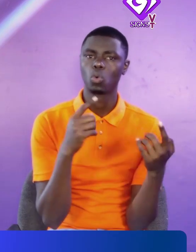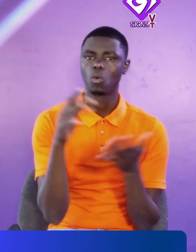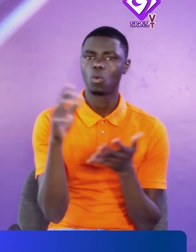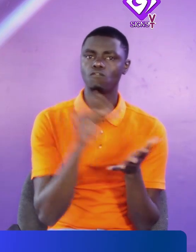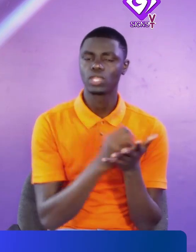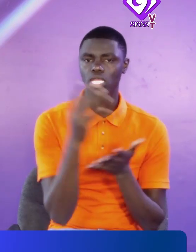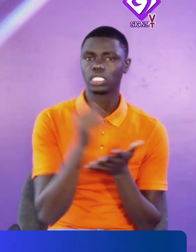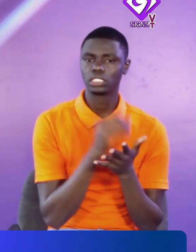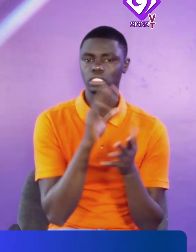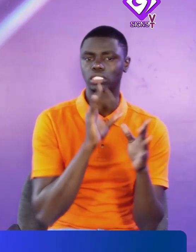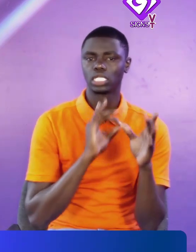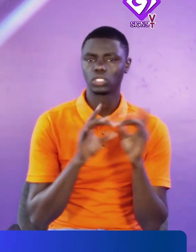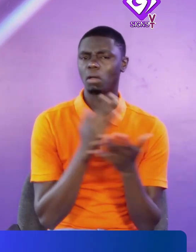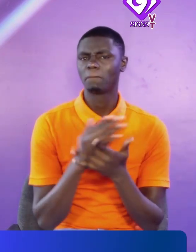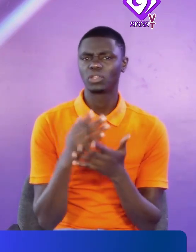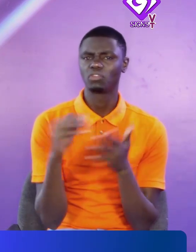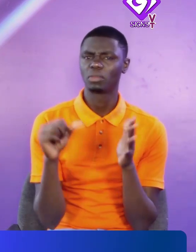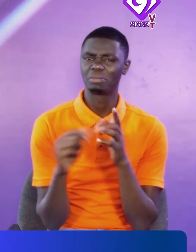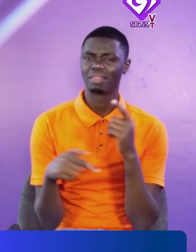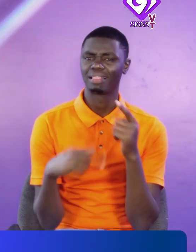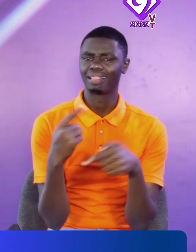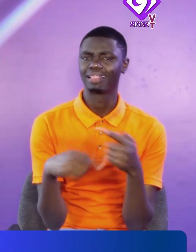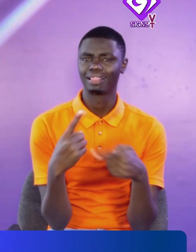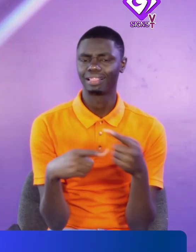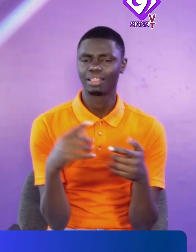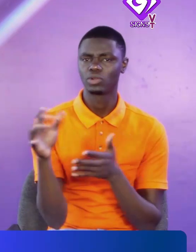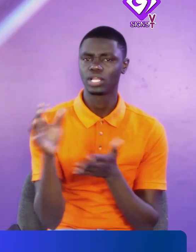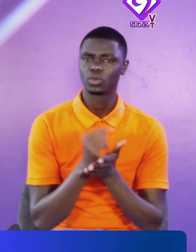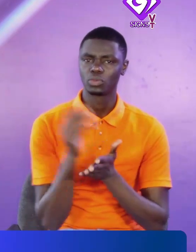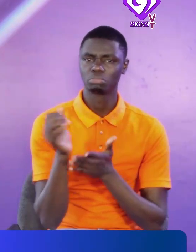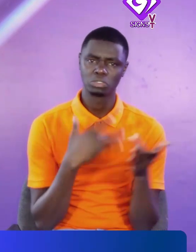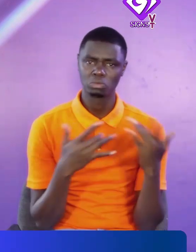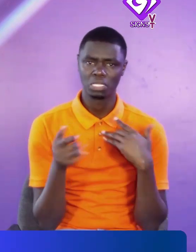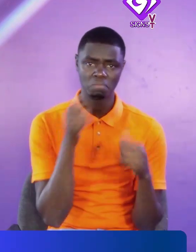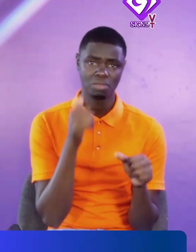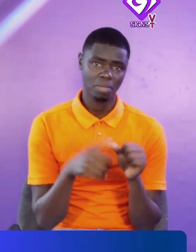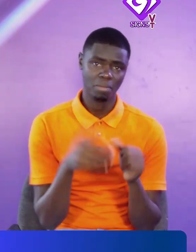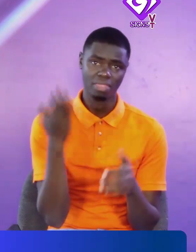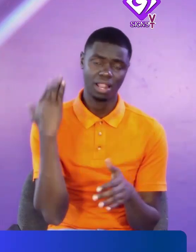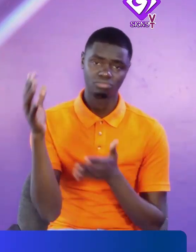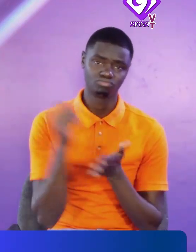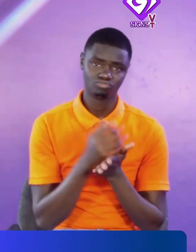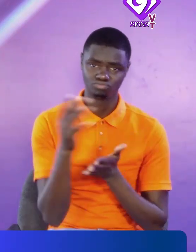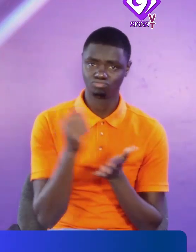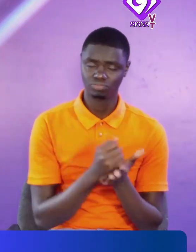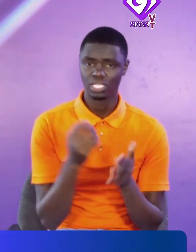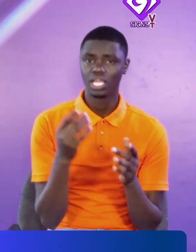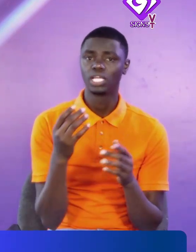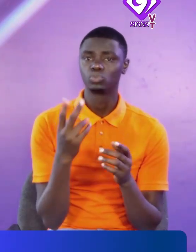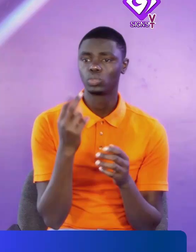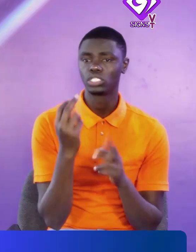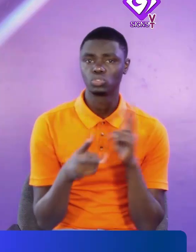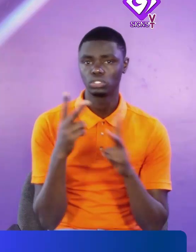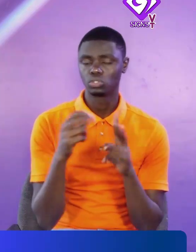just a part of the ongoing crisis happening as far as the recruitment is concerned. Remember, the last recruitment was in 2022 under the